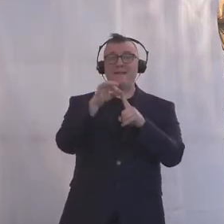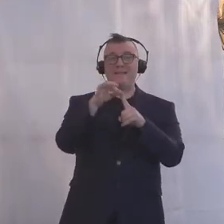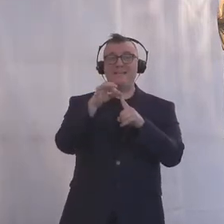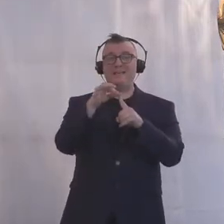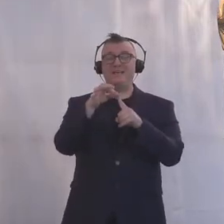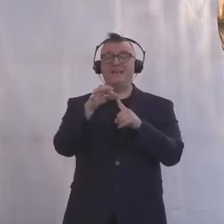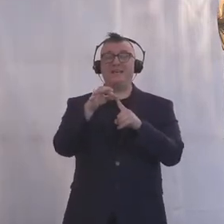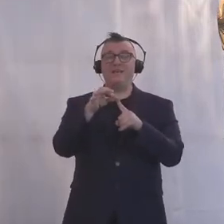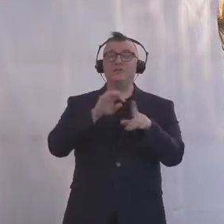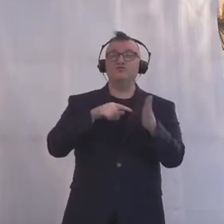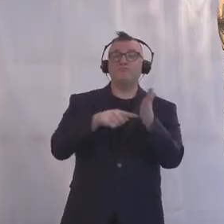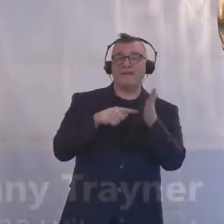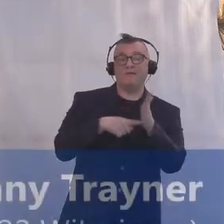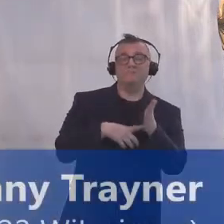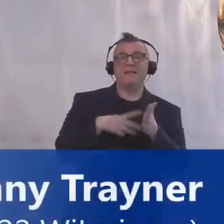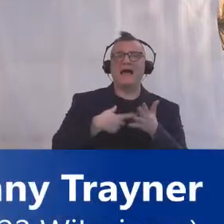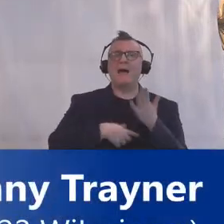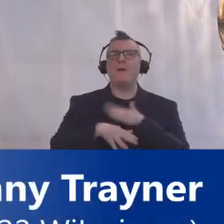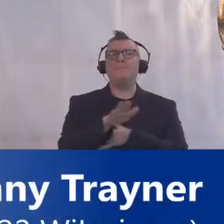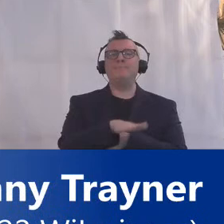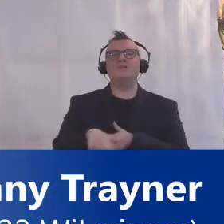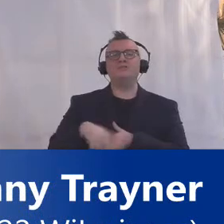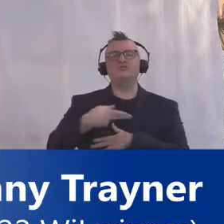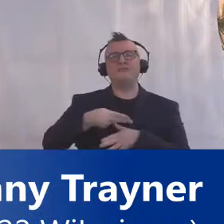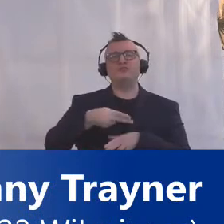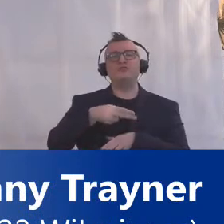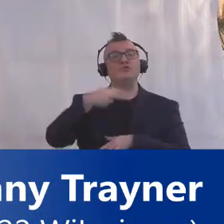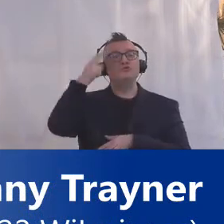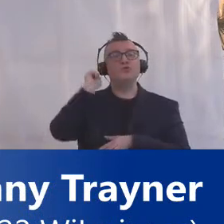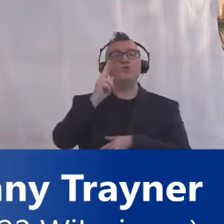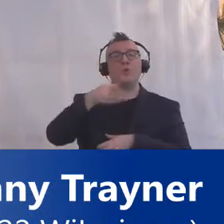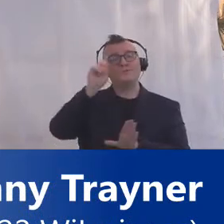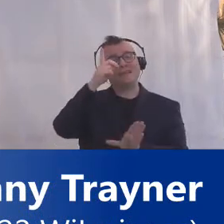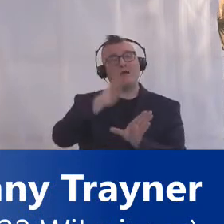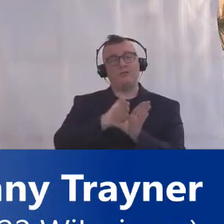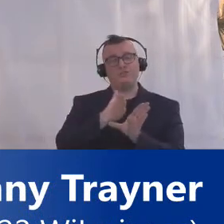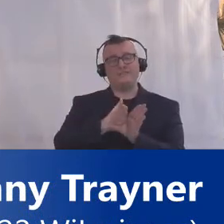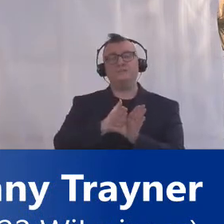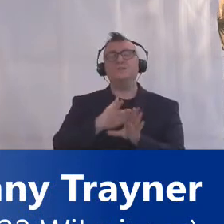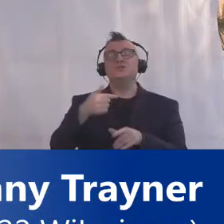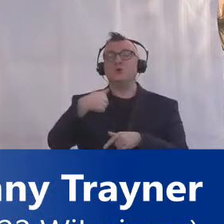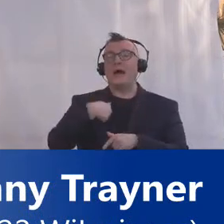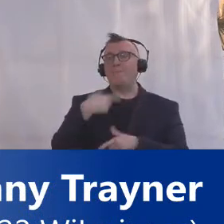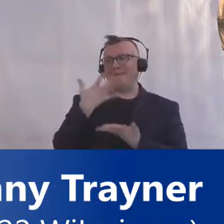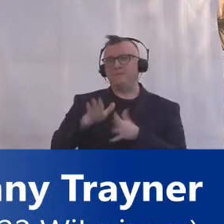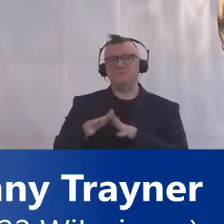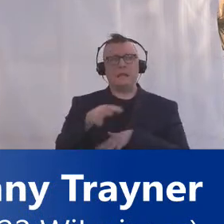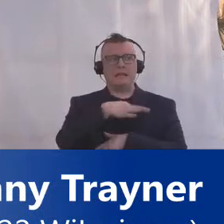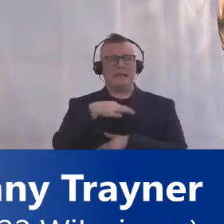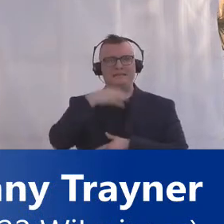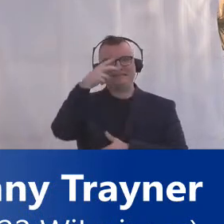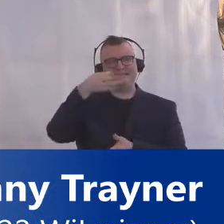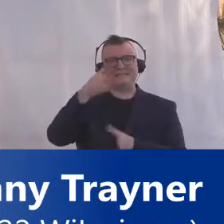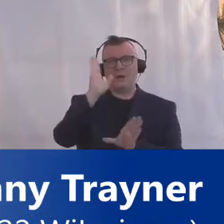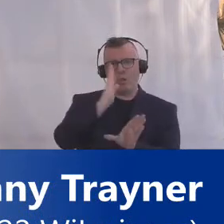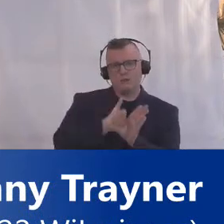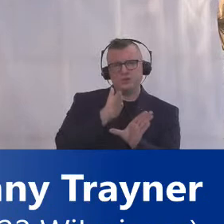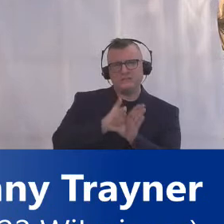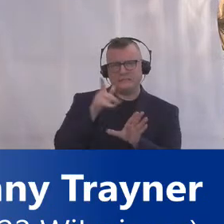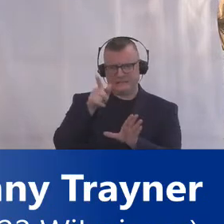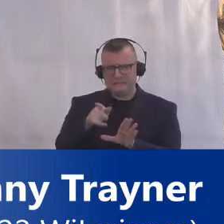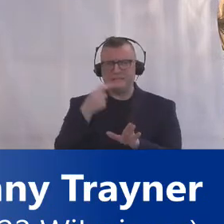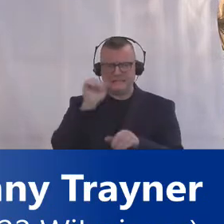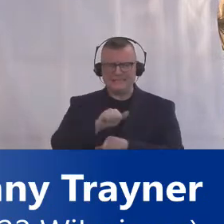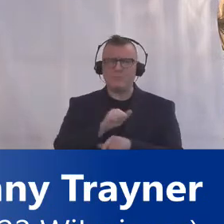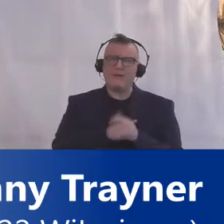paediatric clinical neuropsychologist. So that's a clinical psychologist who has done additional training to specialise in treating people with